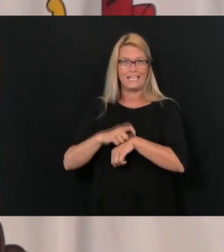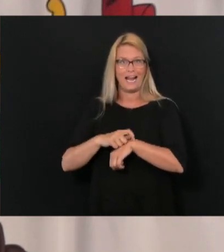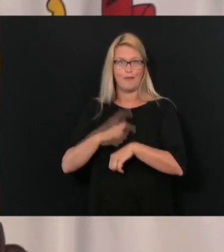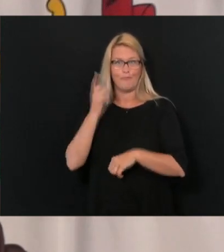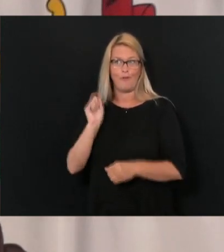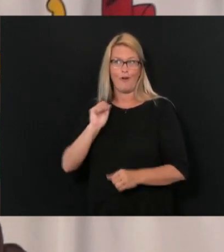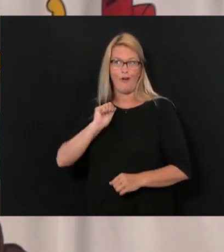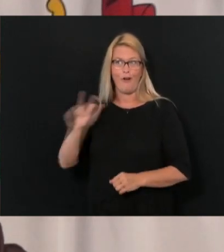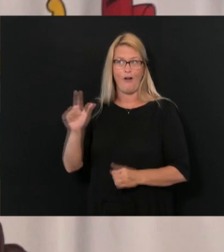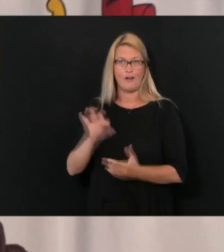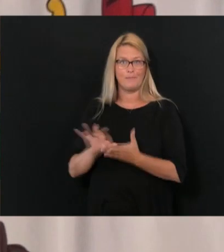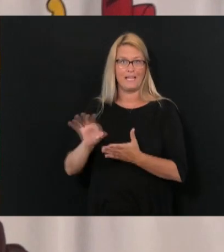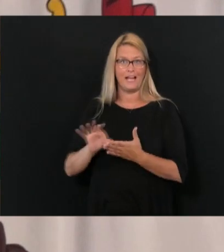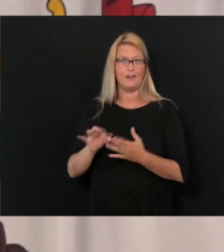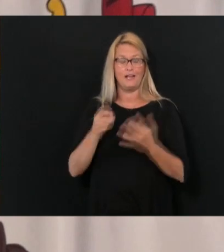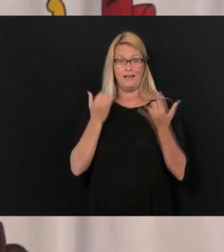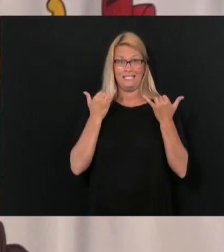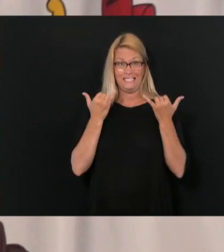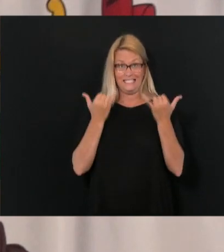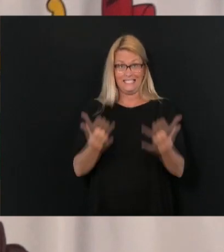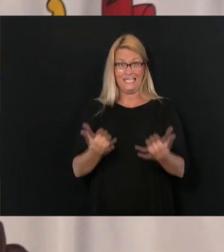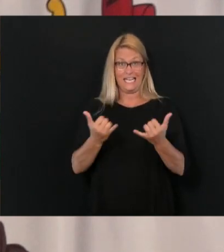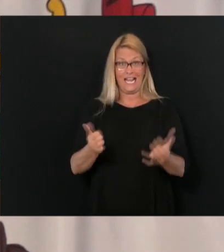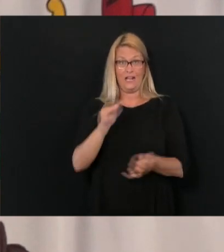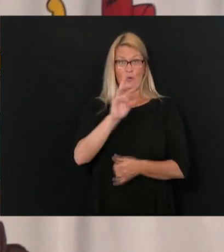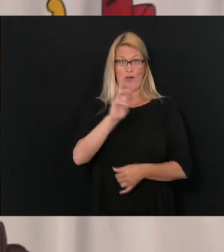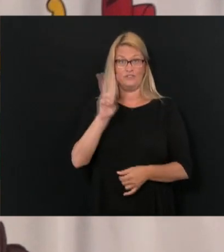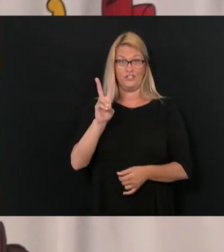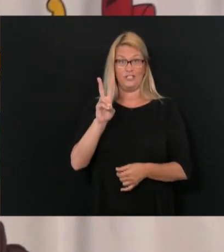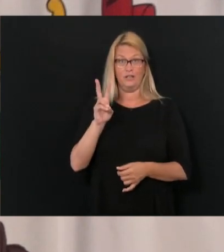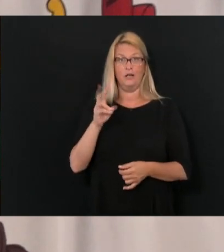counted. But today in West Virginia, we're at